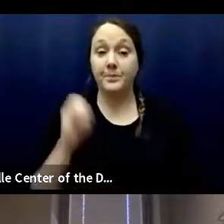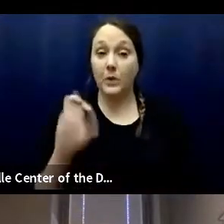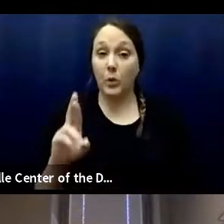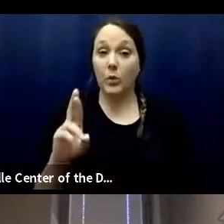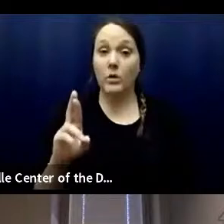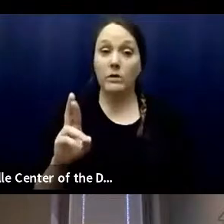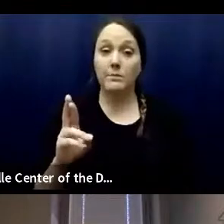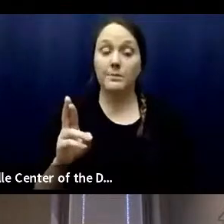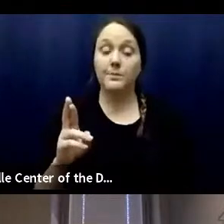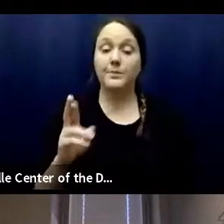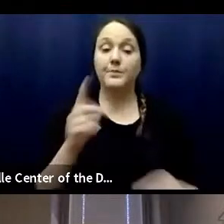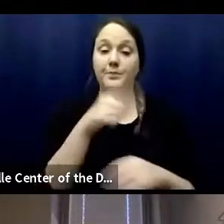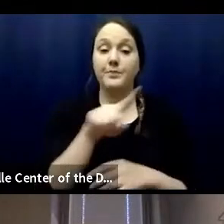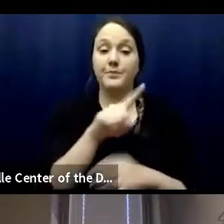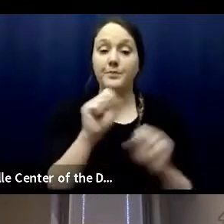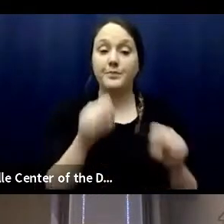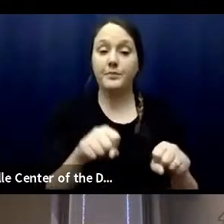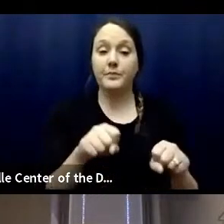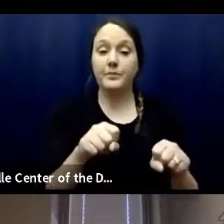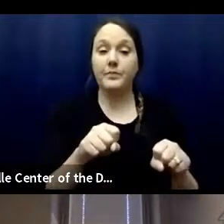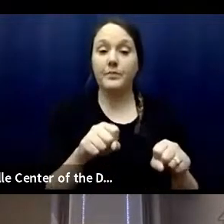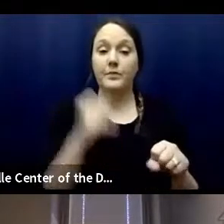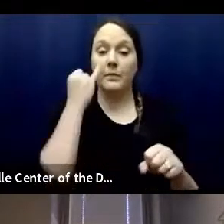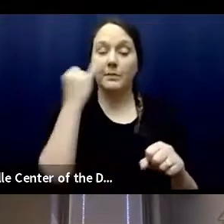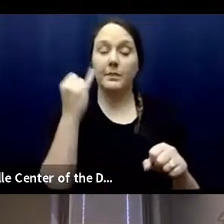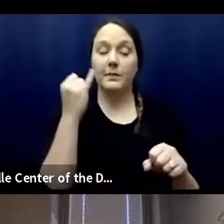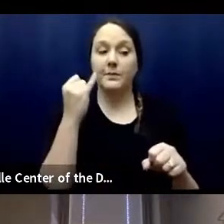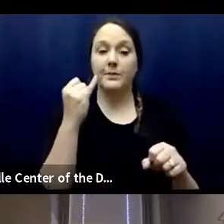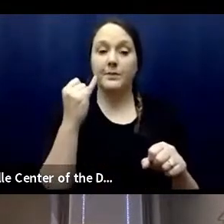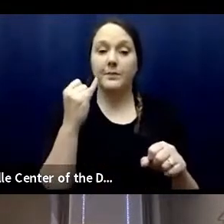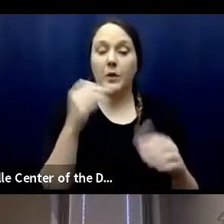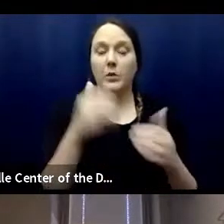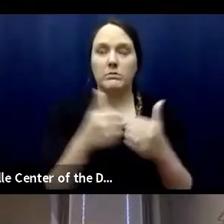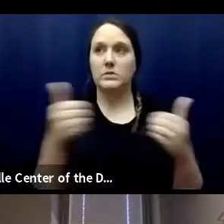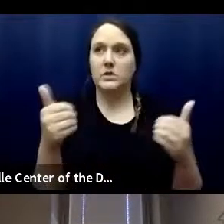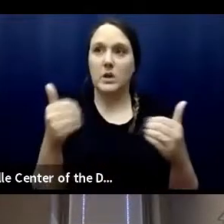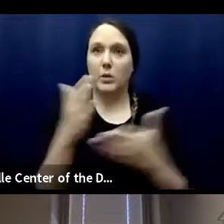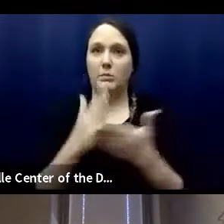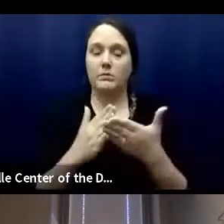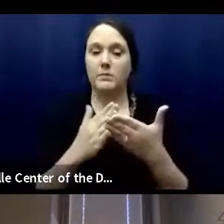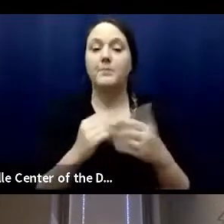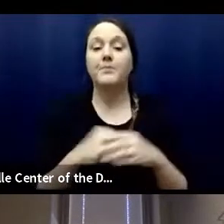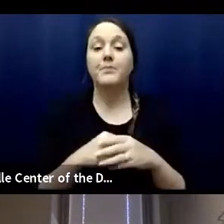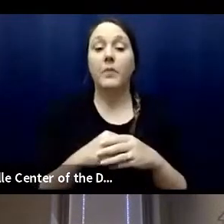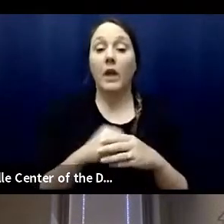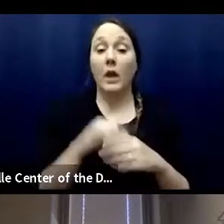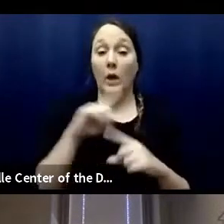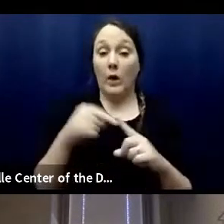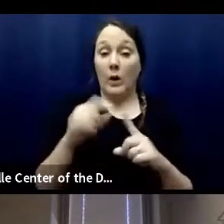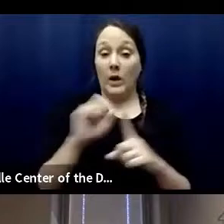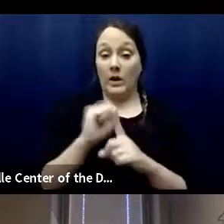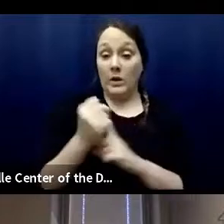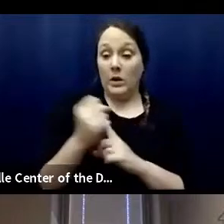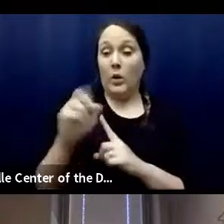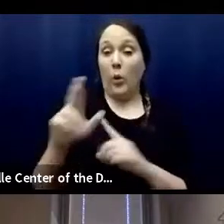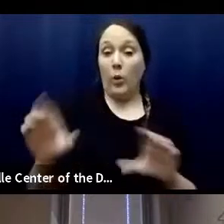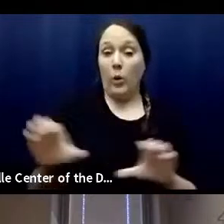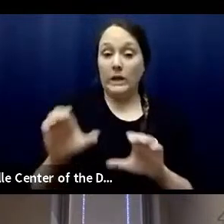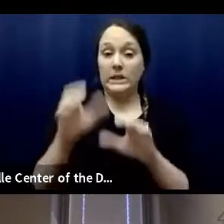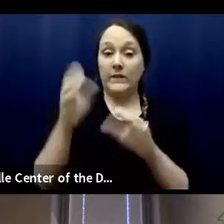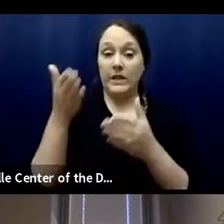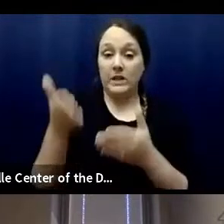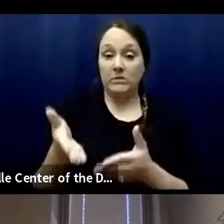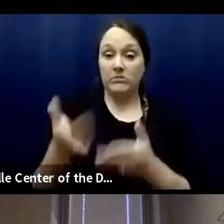Or they can, if they find that this is a separate section of the statute, when a condition or activity exists or